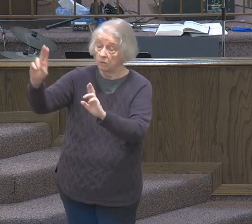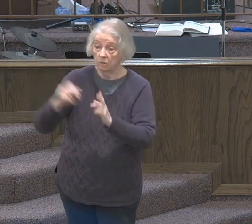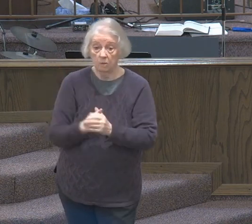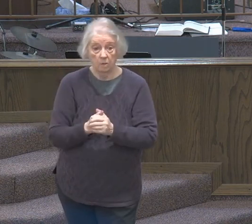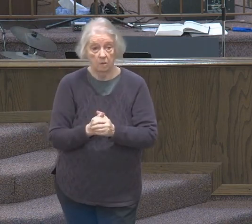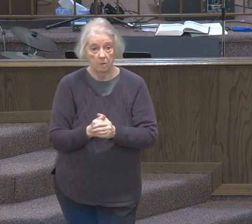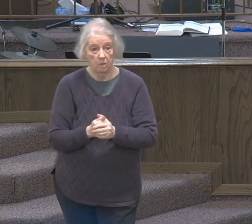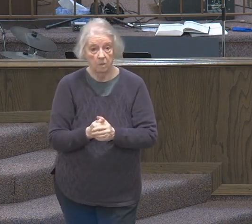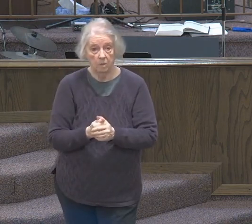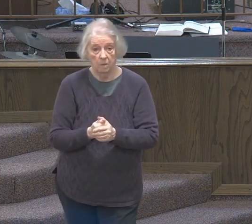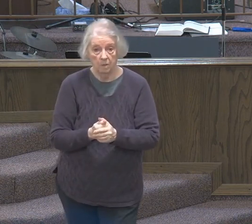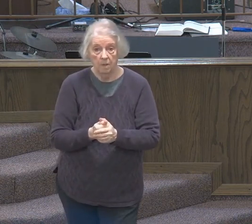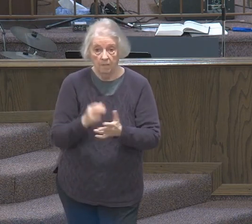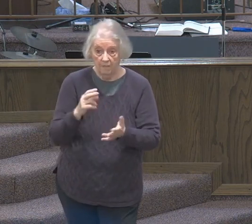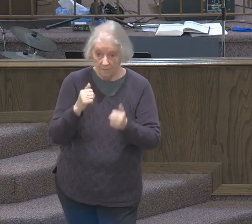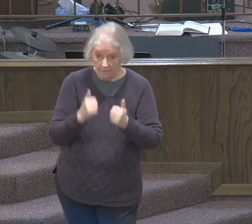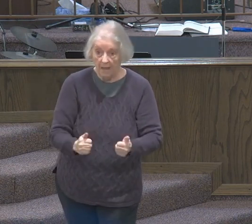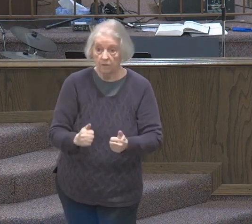It's all about your worship.